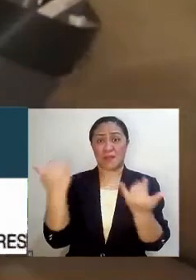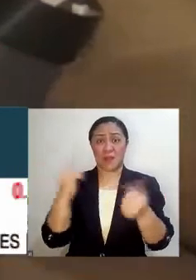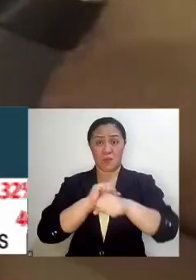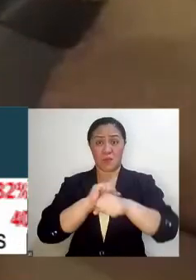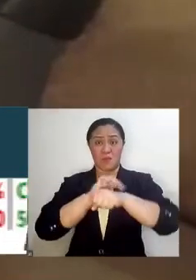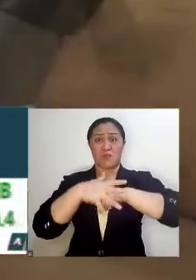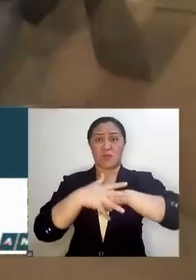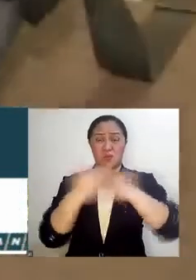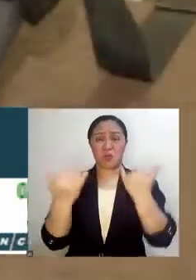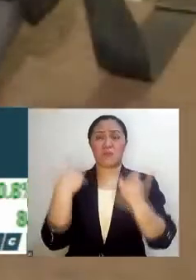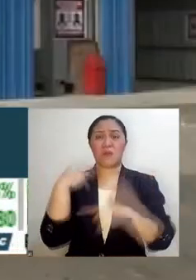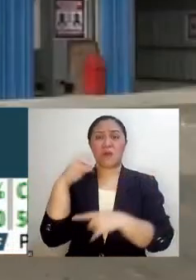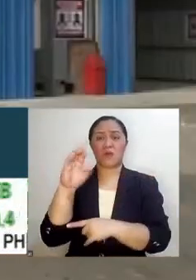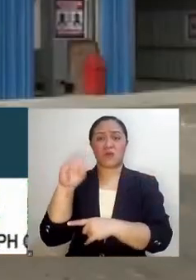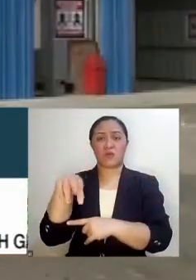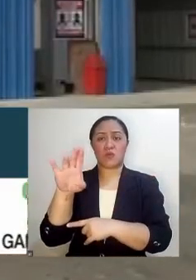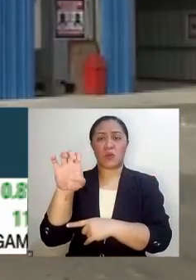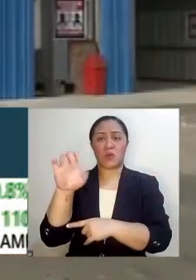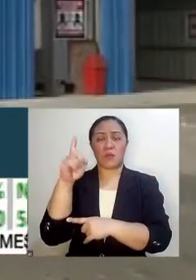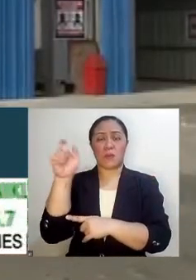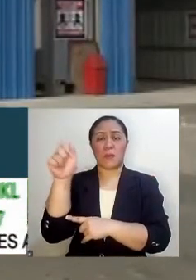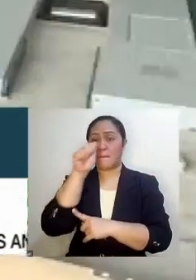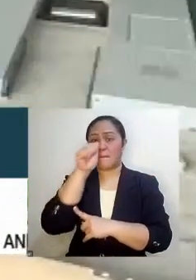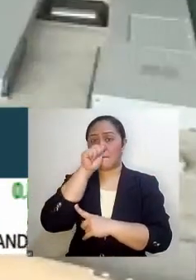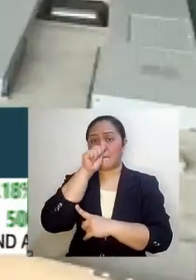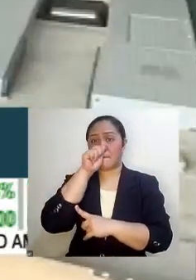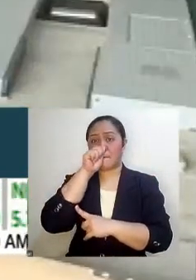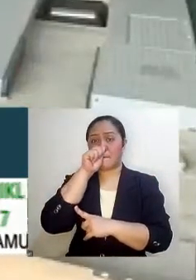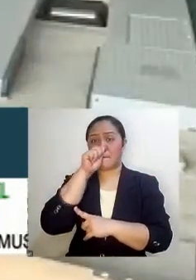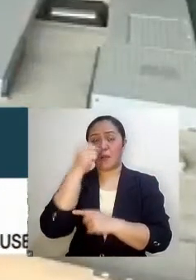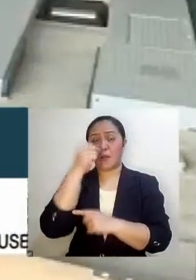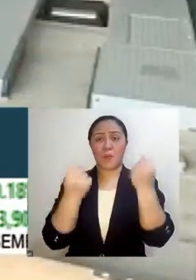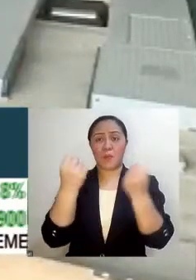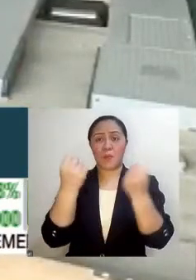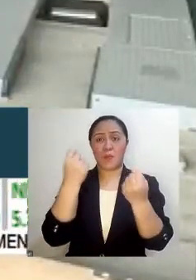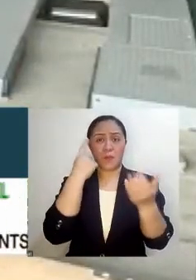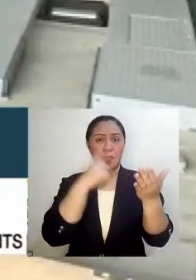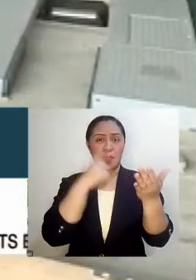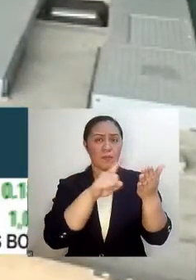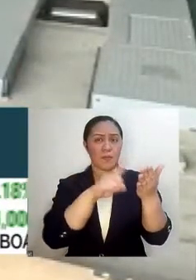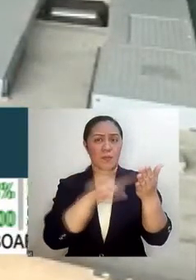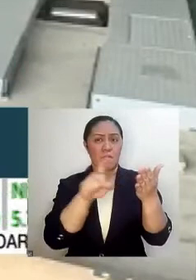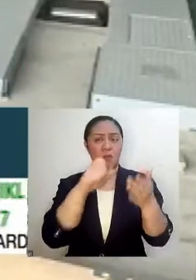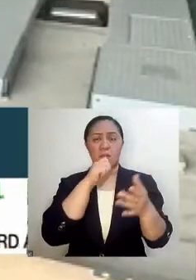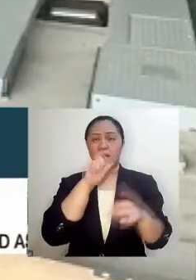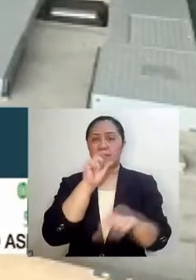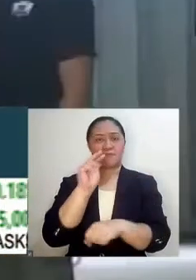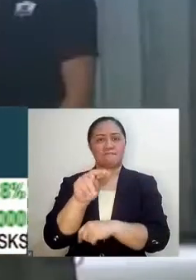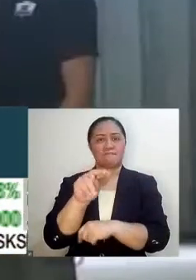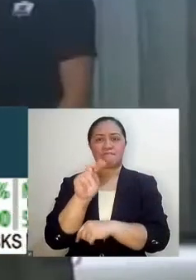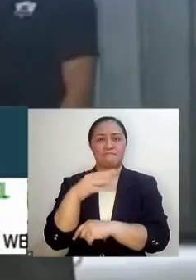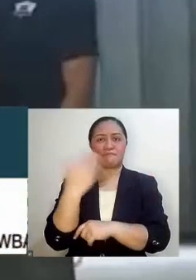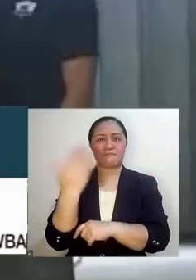also announced private motor vehicle inspection centers are no longer necessary. Some senators called for the suspension of